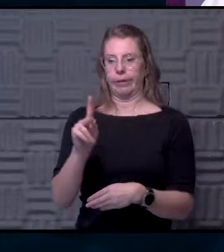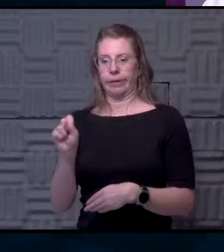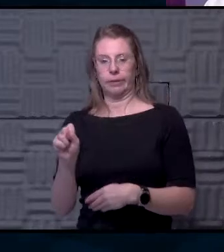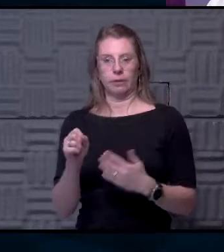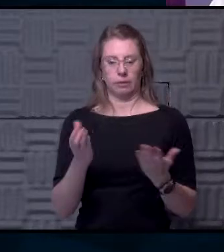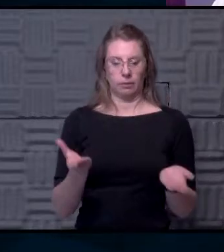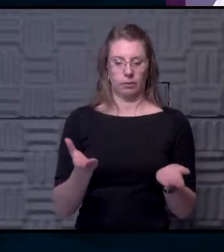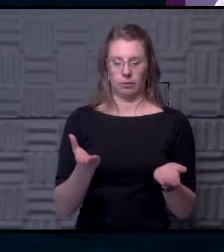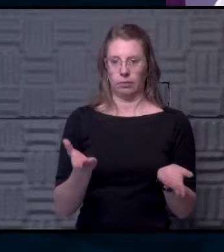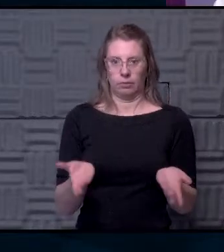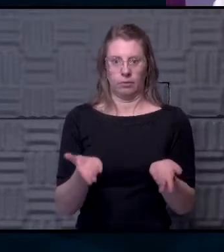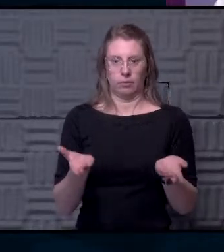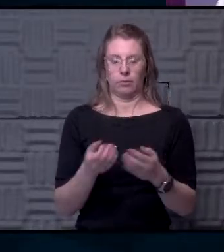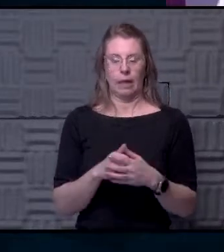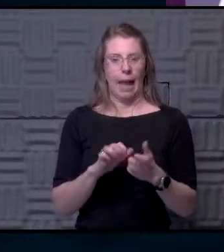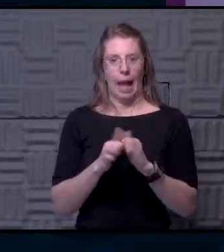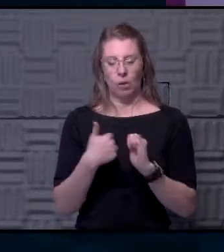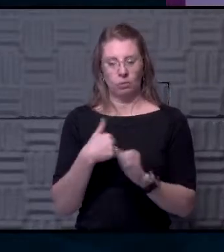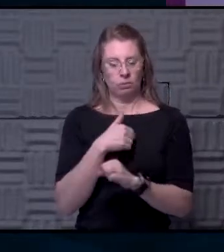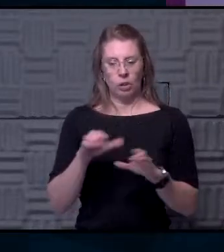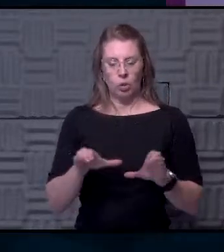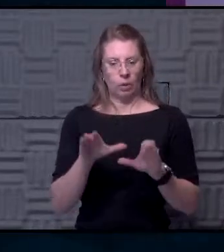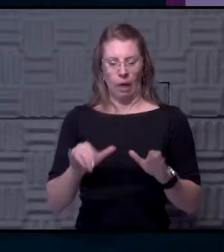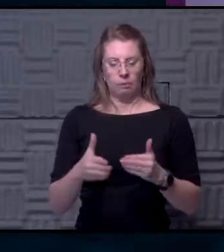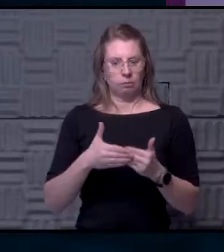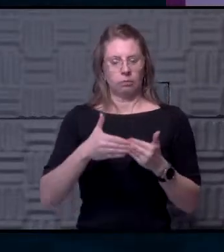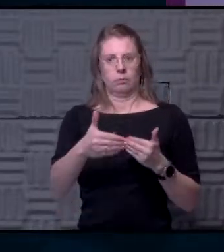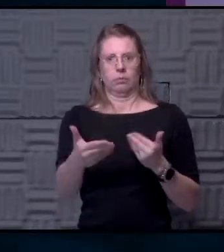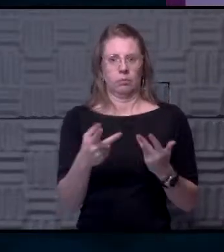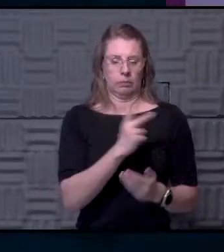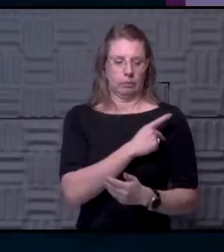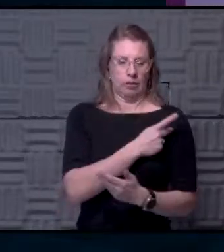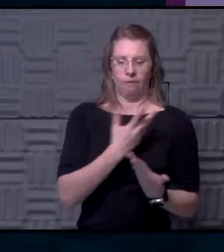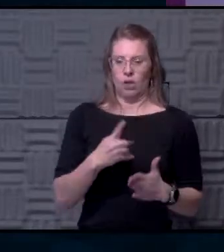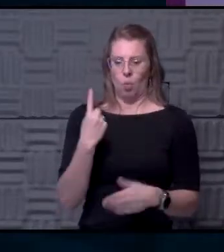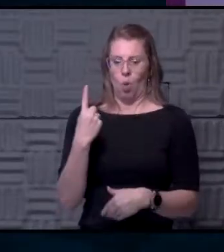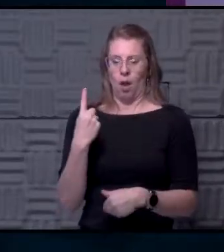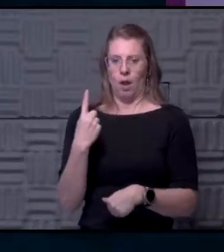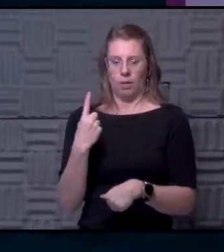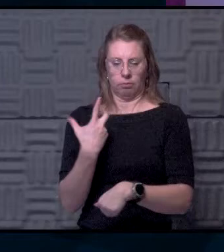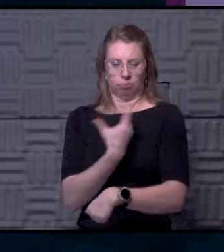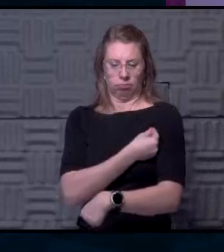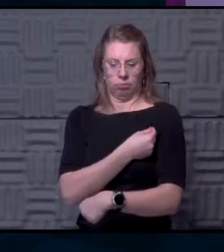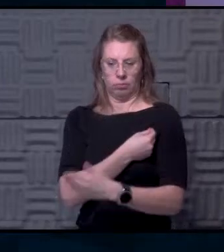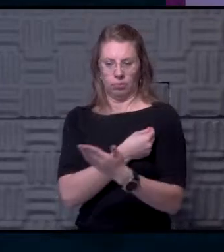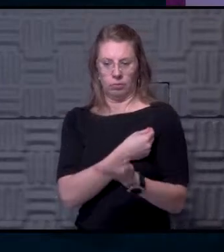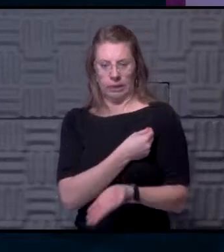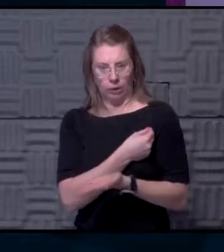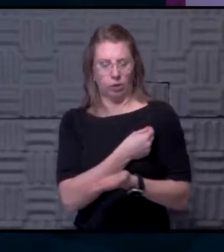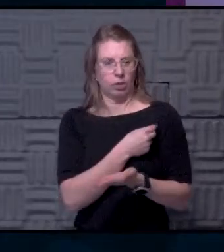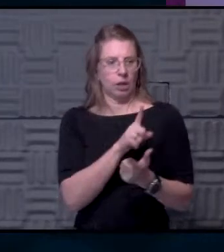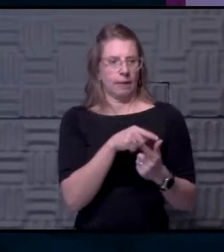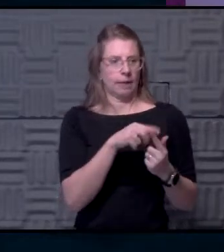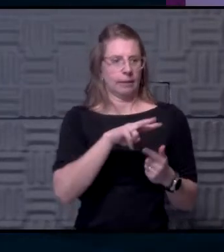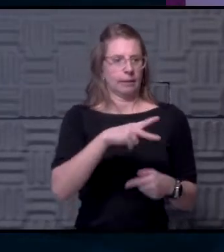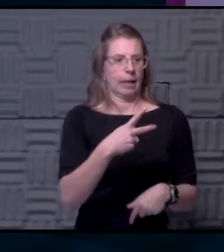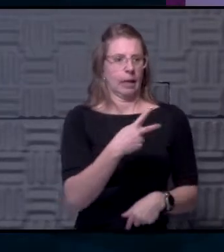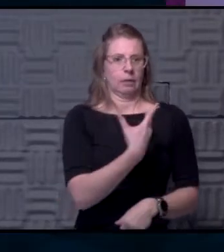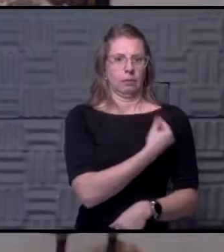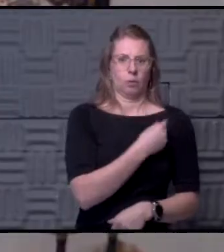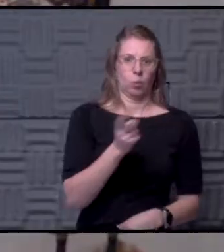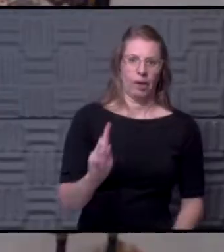and Missouri. Help us understand, how do we do that going forward when we have patients who have already had 1 dose on one side of the state line, and where are they going to go get that second